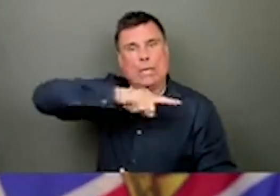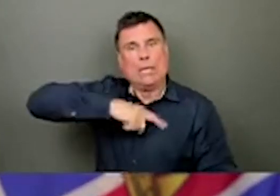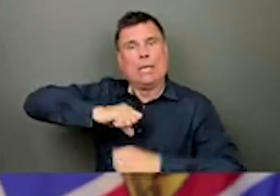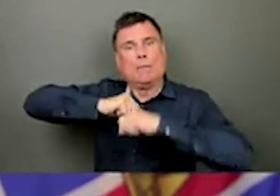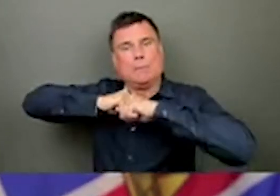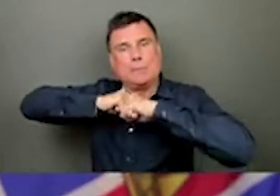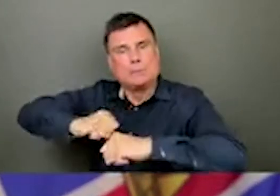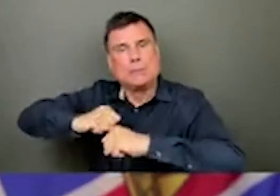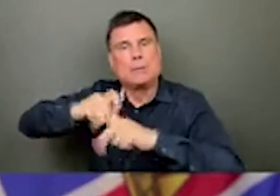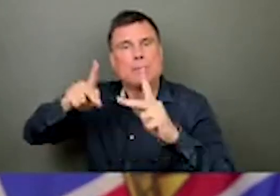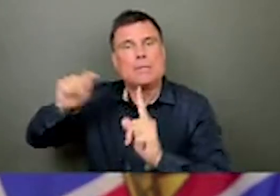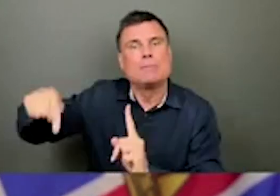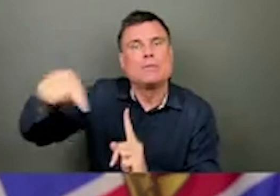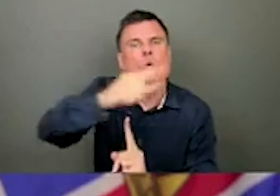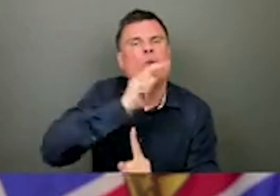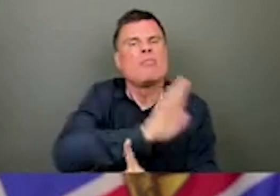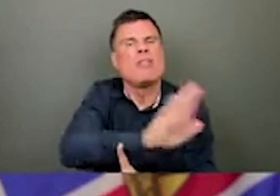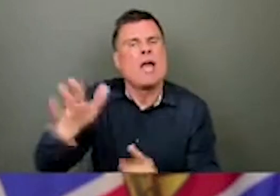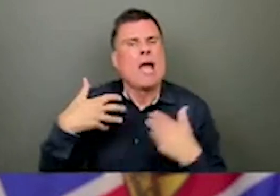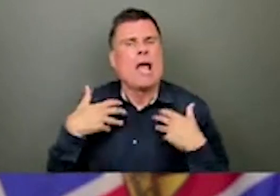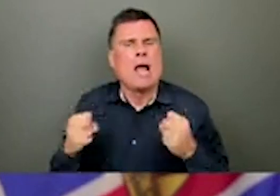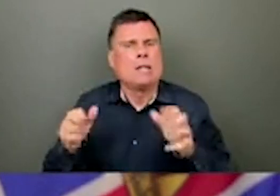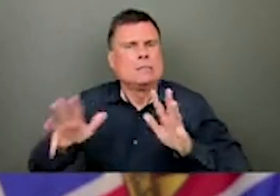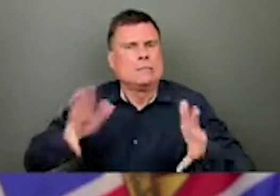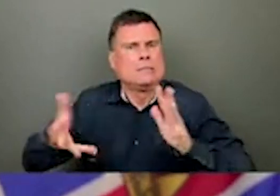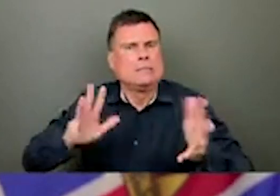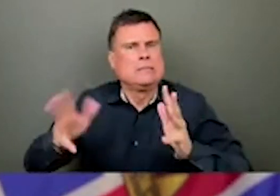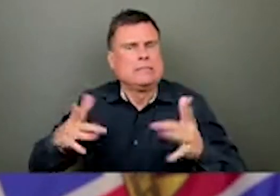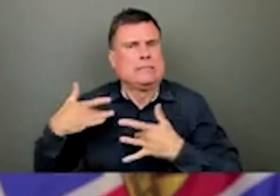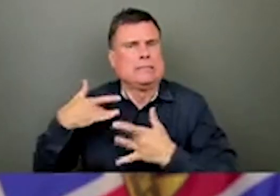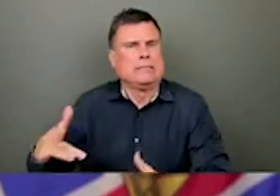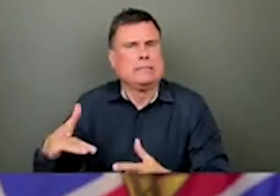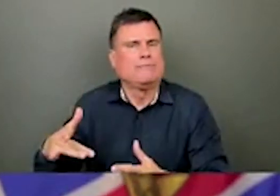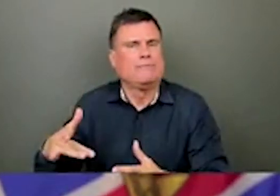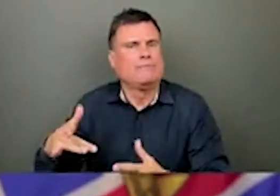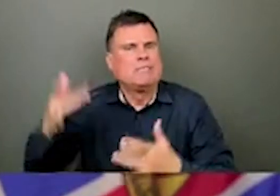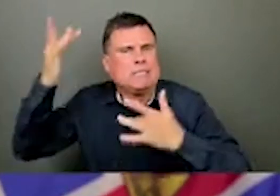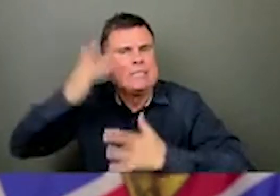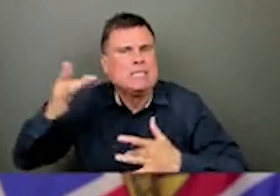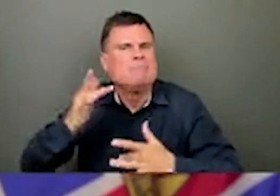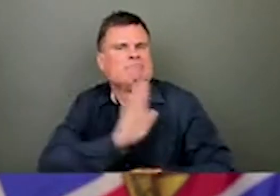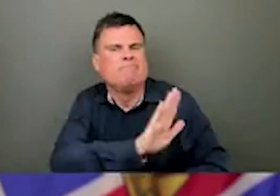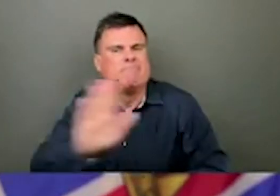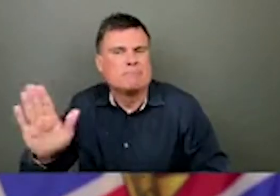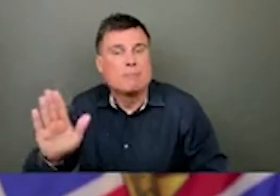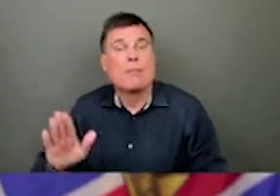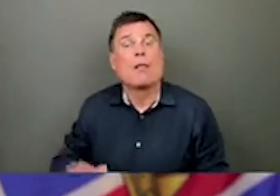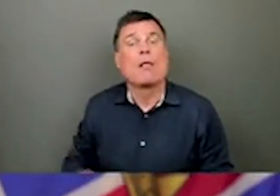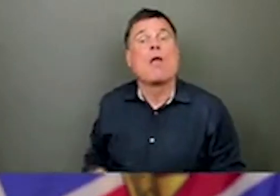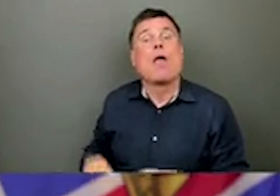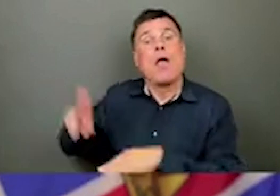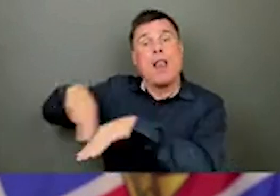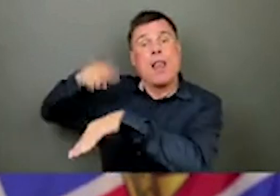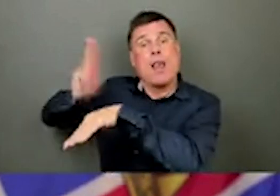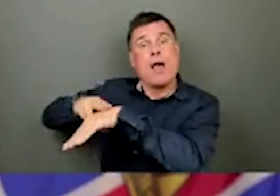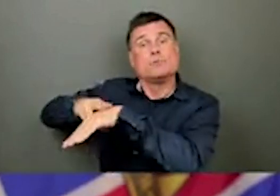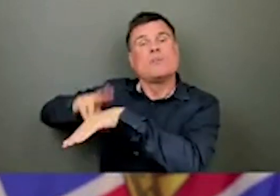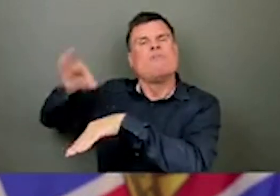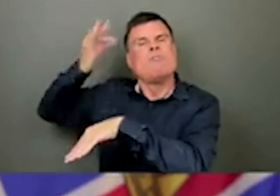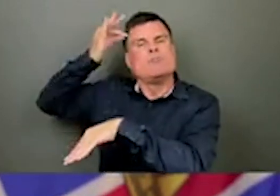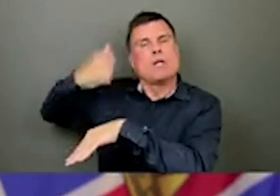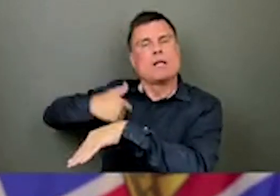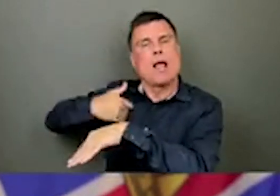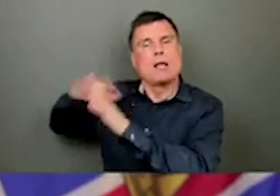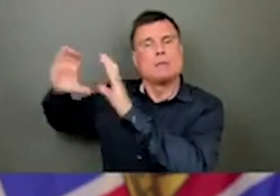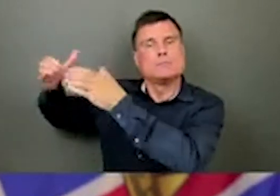Committee on Immunization is looking at those data, as is our BC Immunization Committee, and operationally we're putting together the plans to